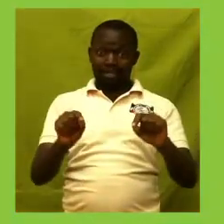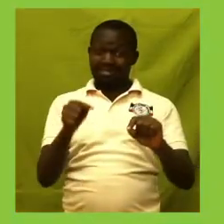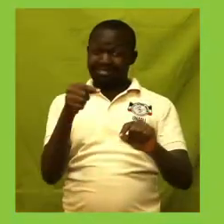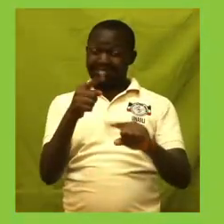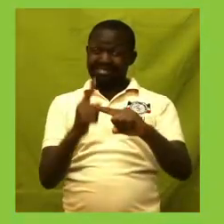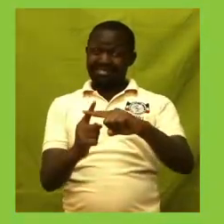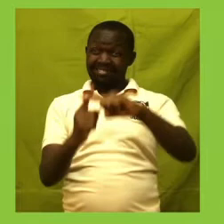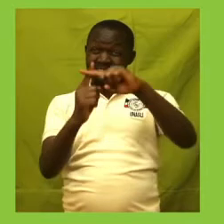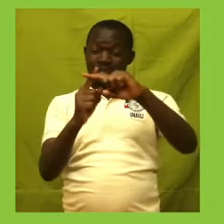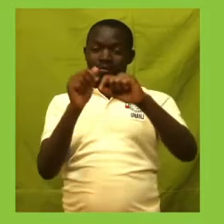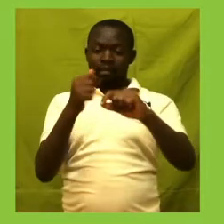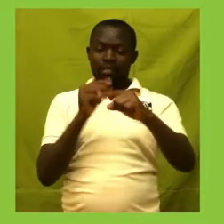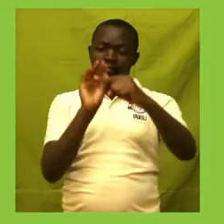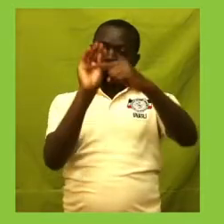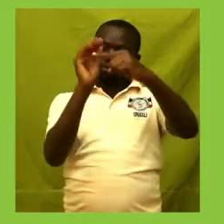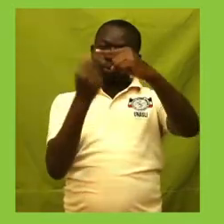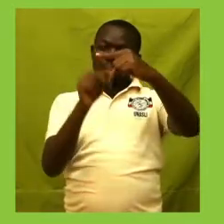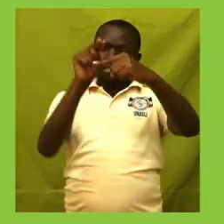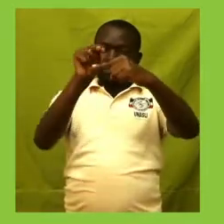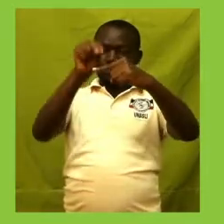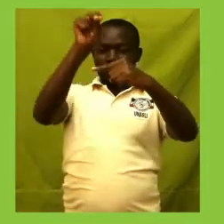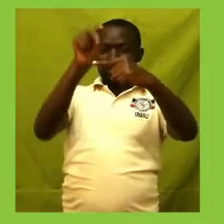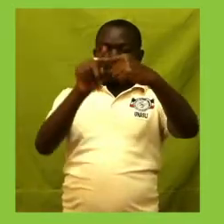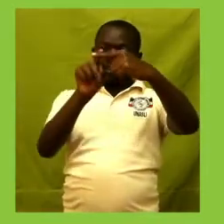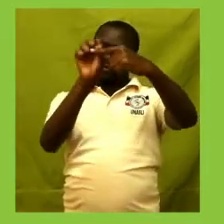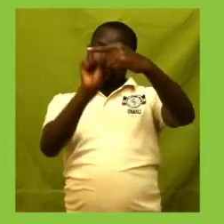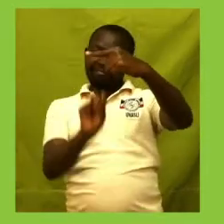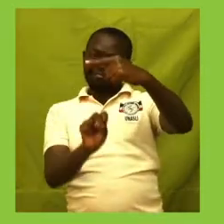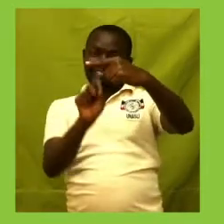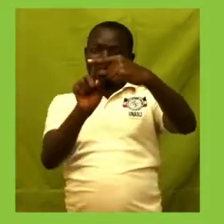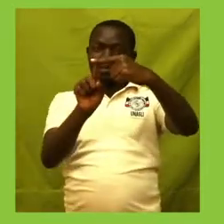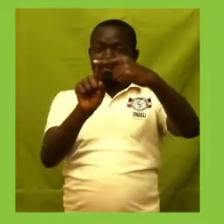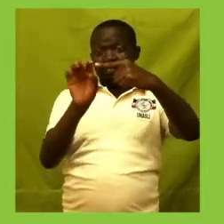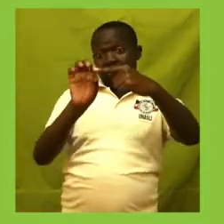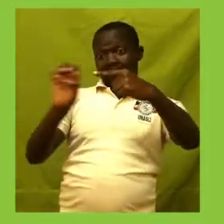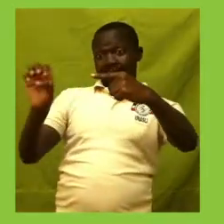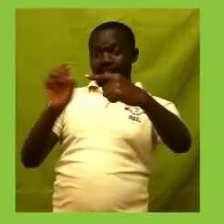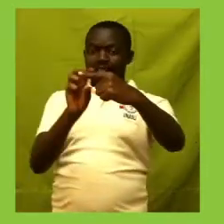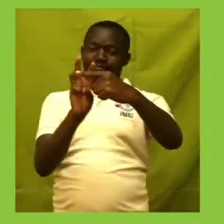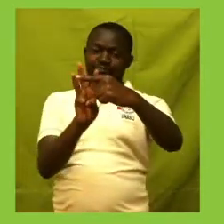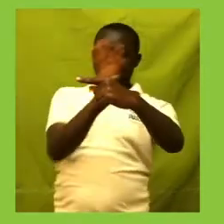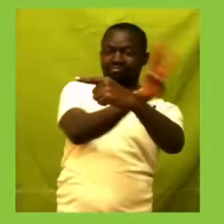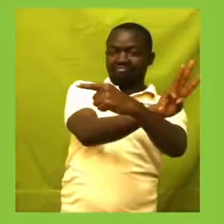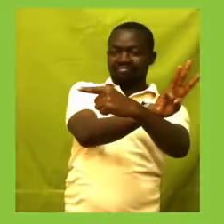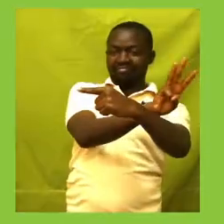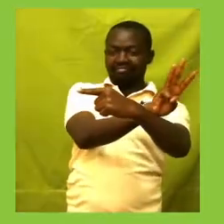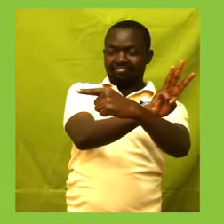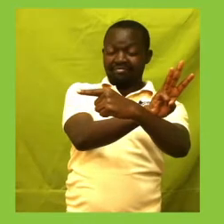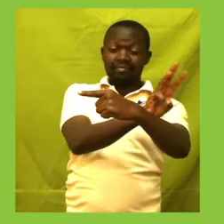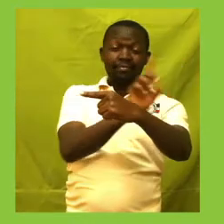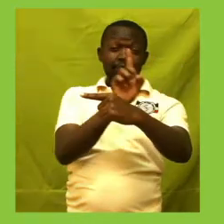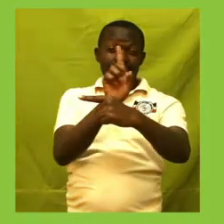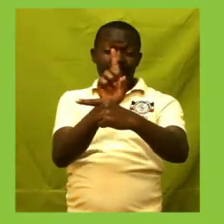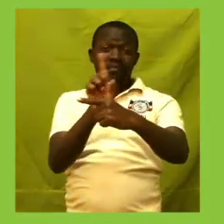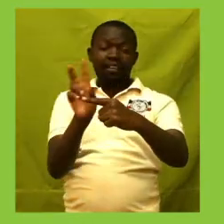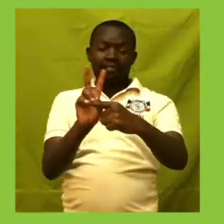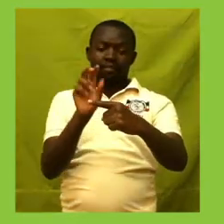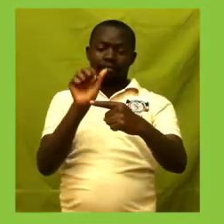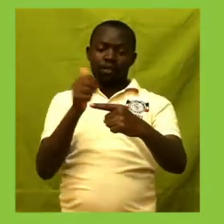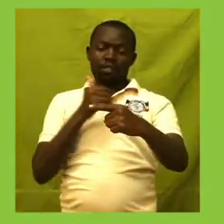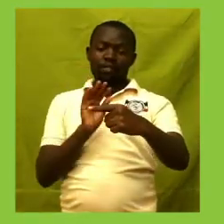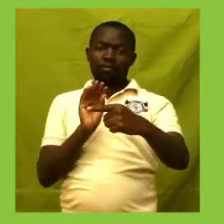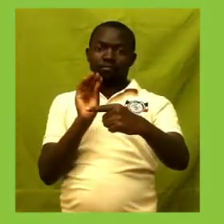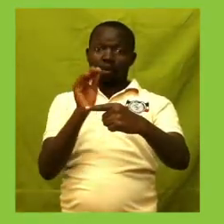on this compass card indicate the north, the south, the east, and the west. You can